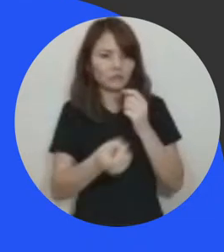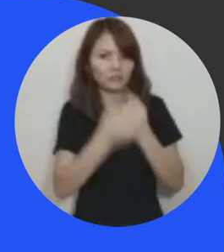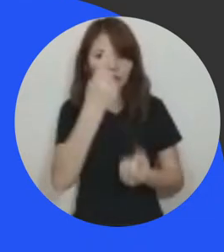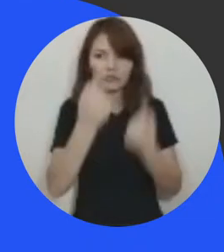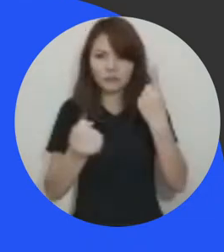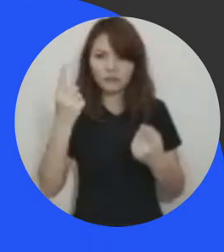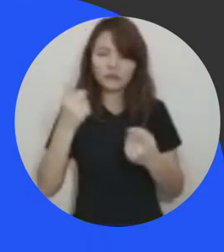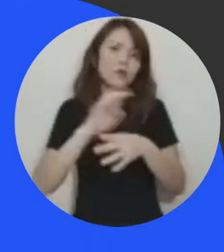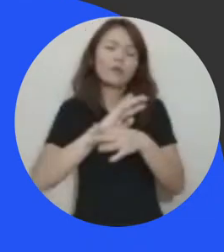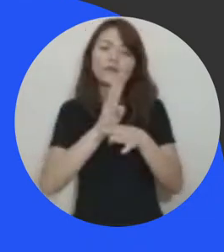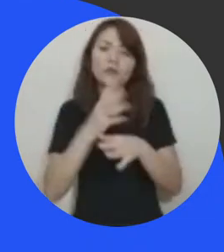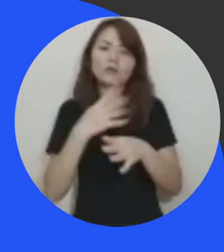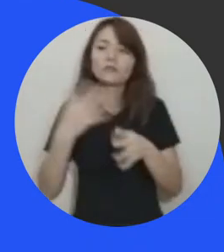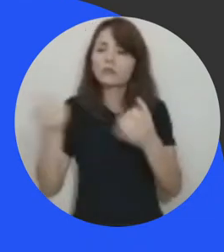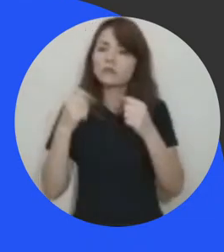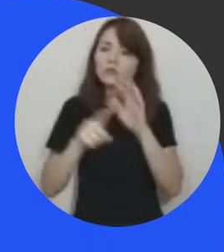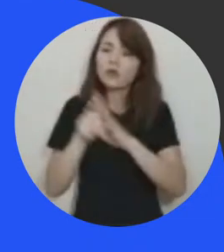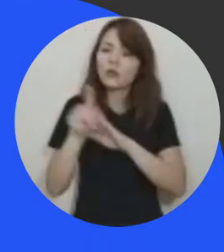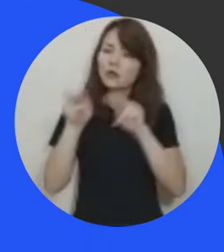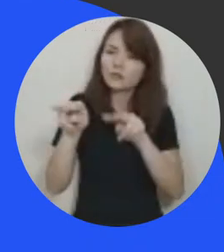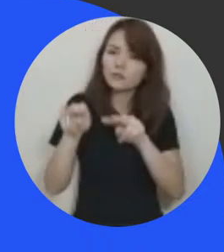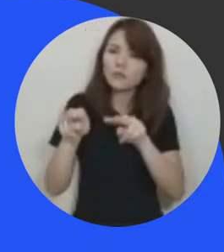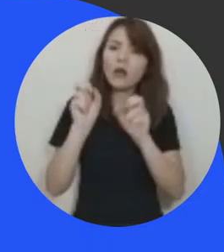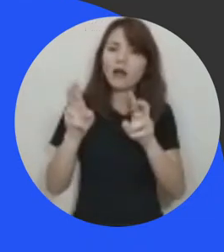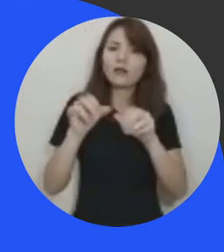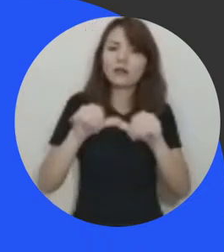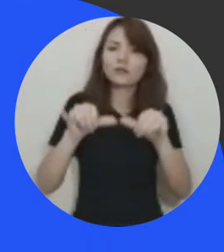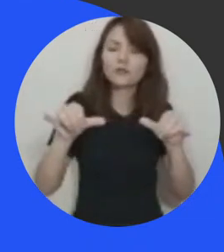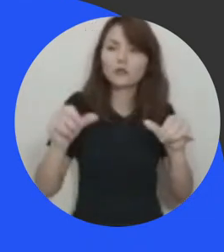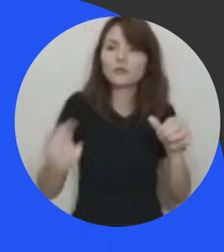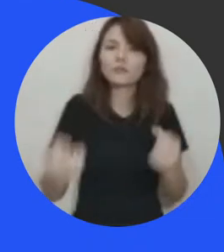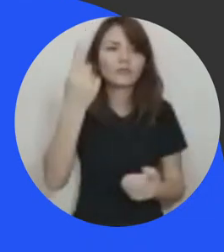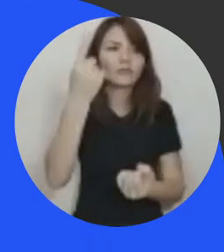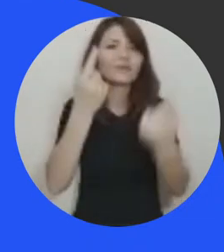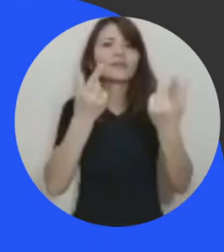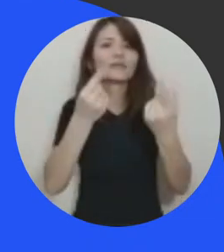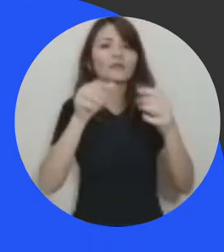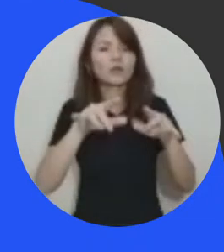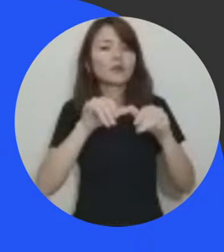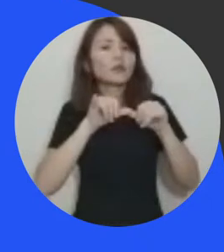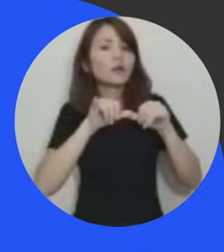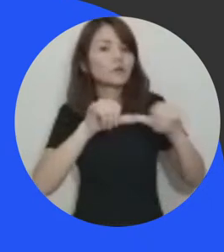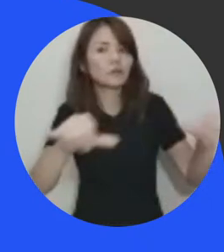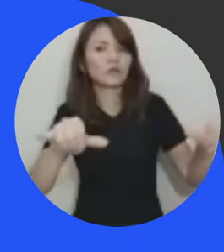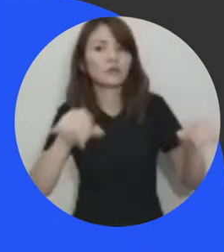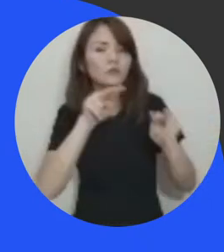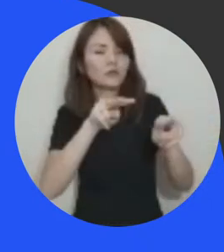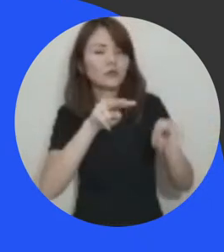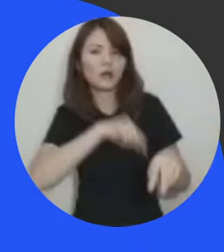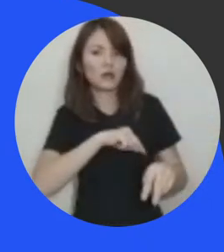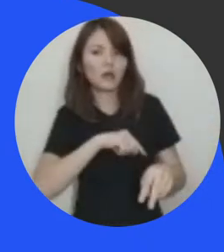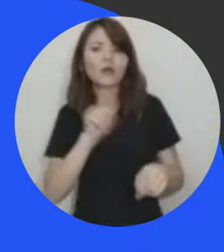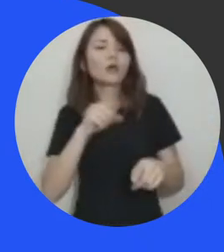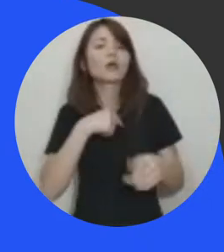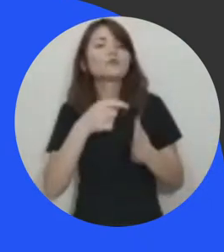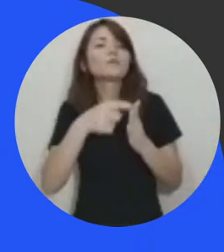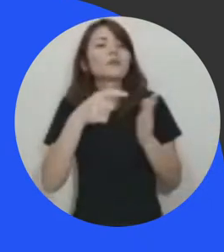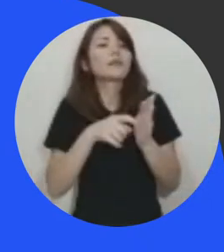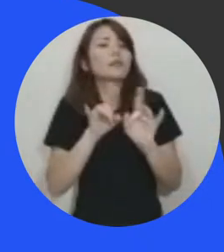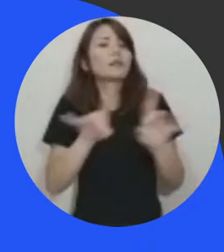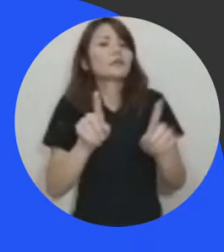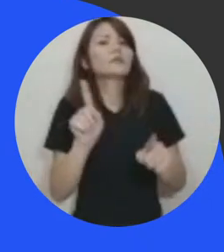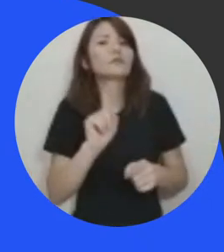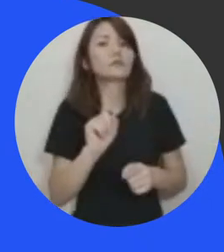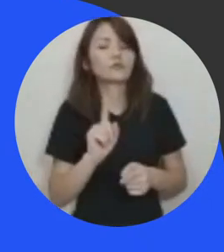at outbreaks. And those are the things that I'm going to share with you just now as some of what we've been doing. So this is a